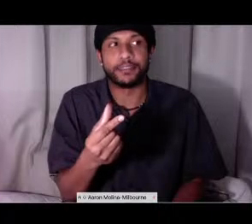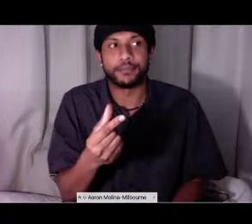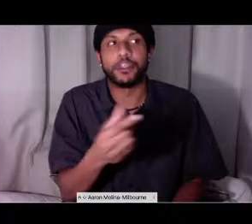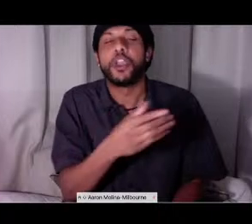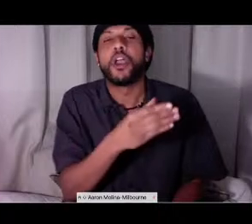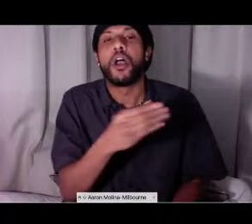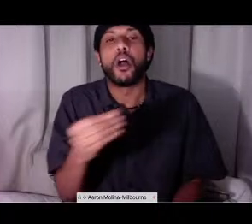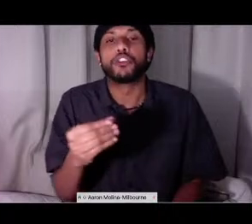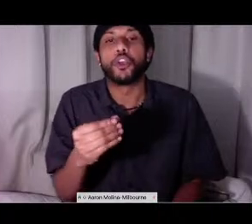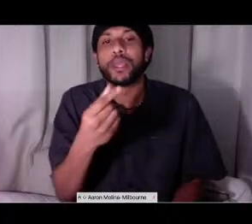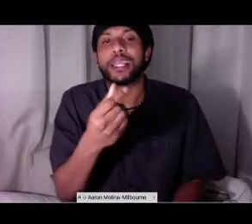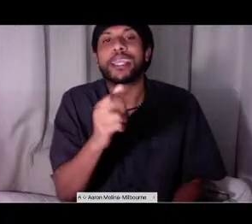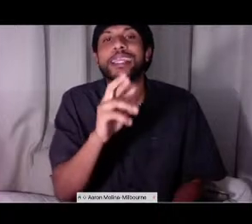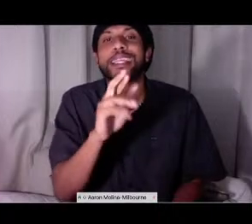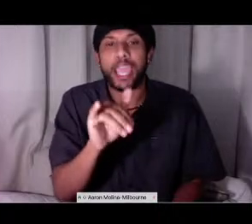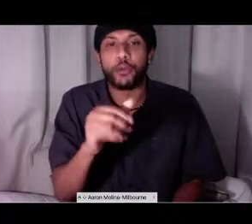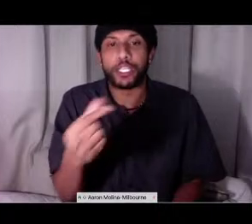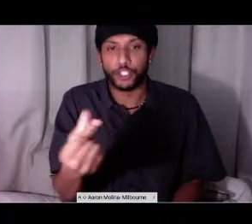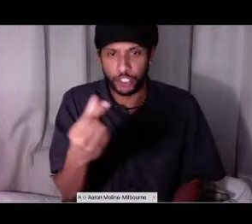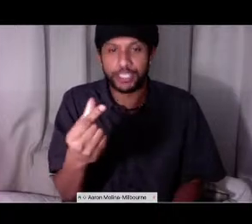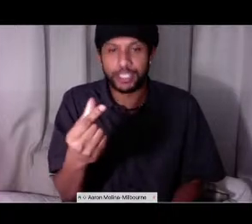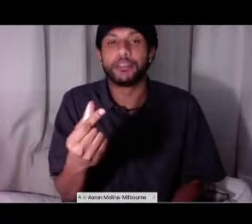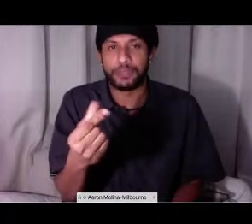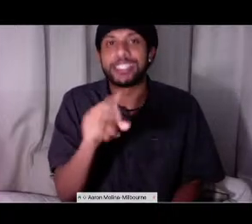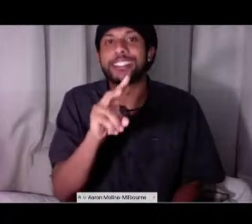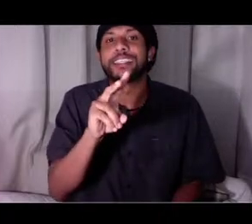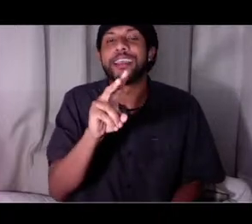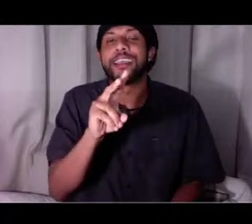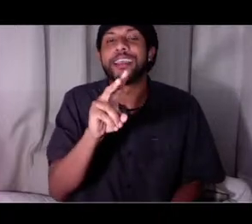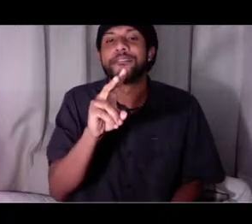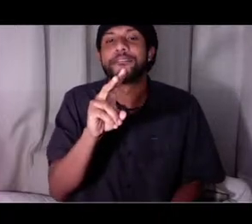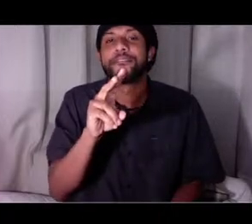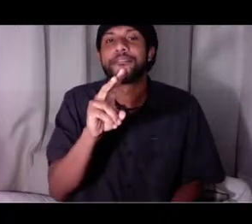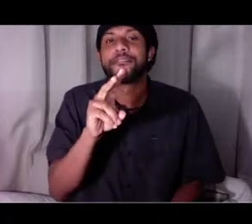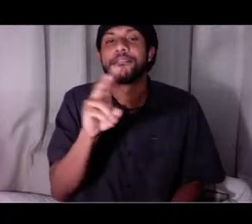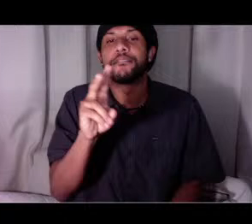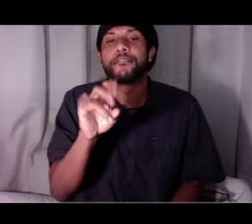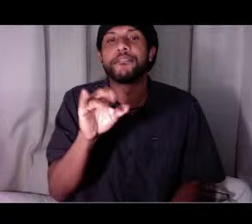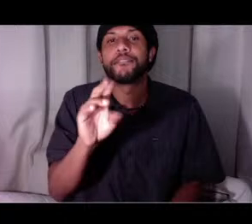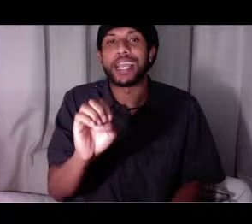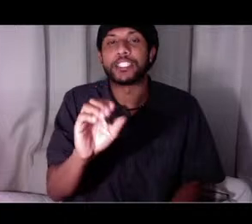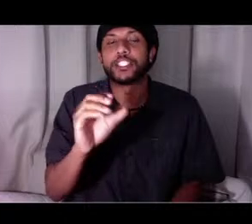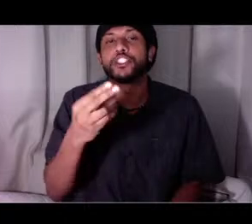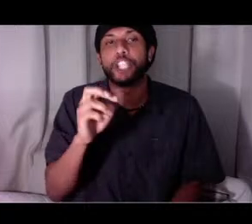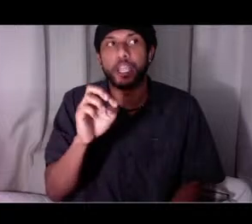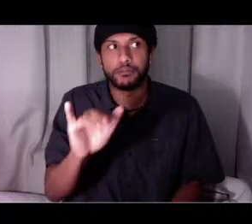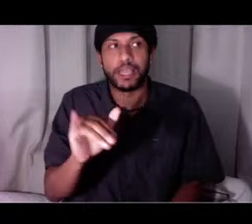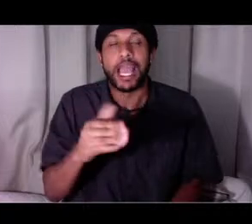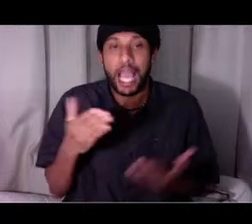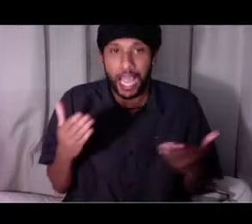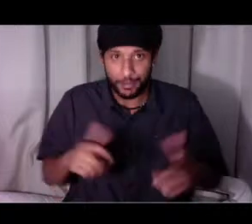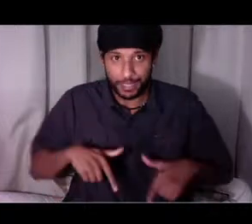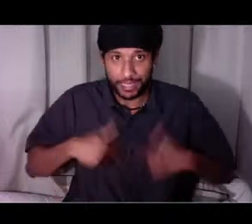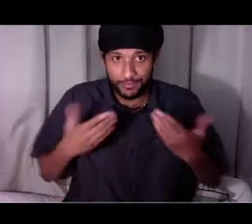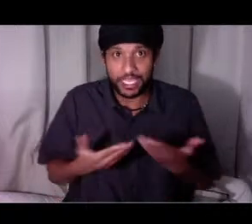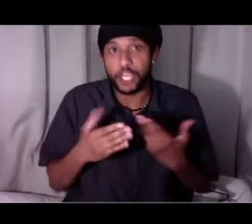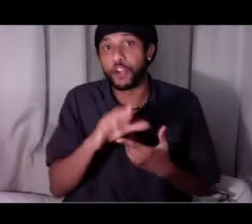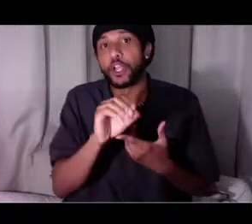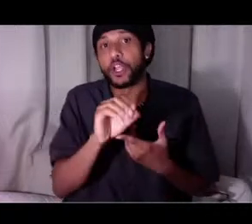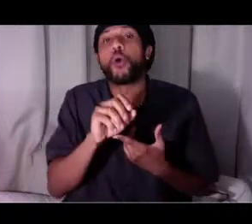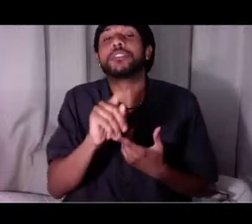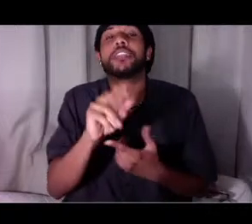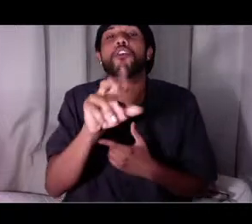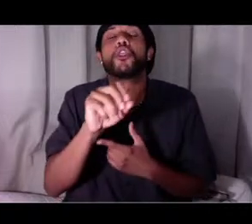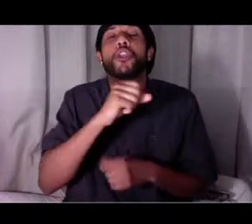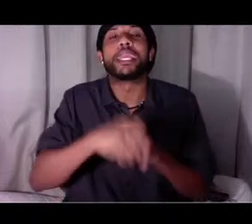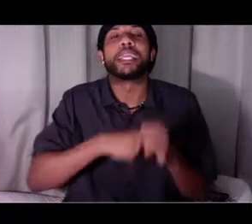Mr Gary grage who serves as Vice chair I have been a resident in the city of Colton for 30 years the committee